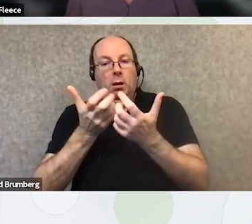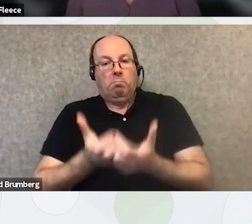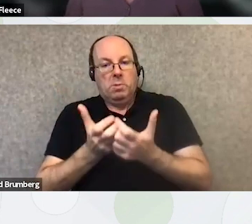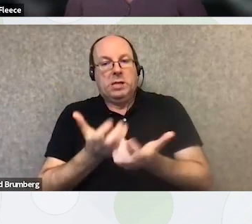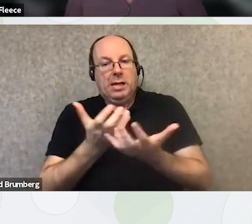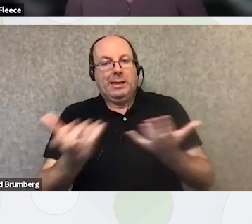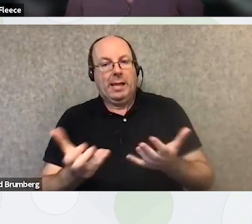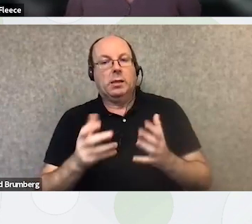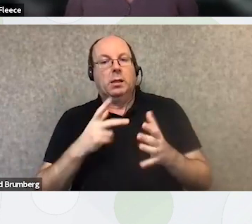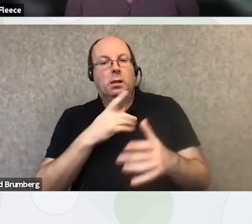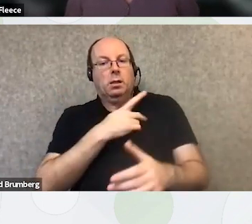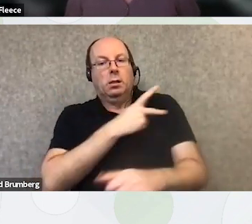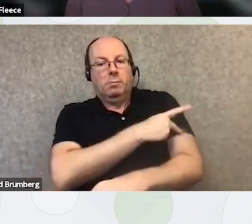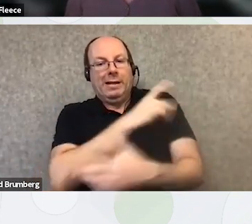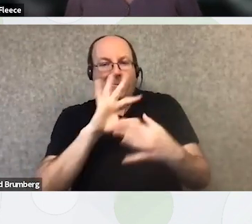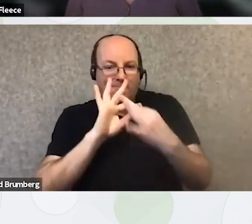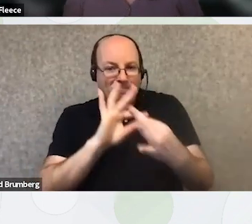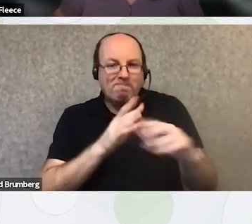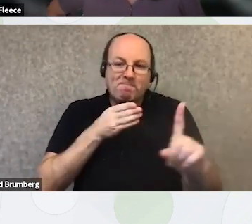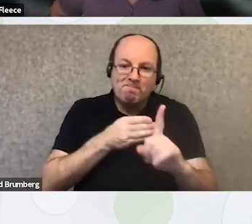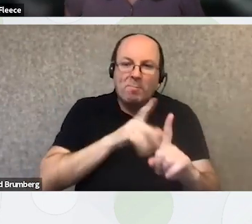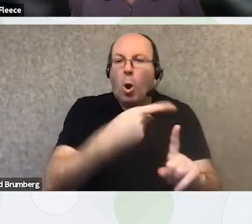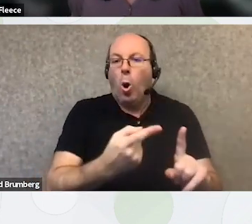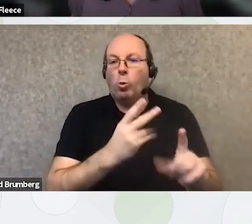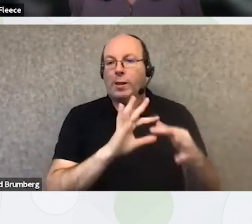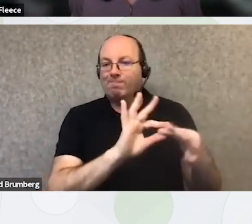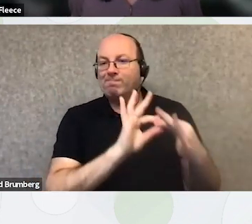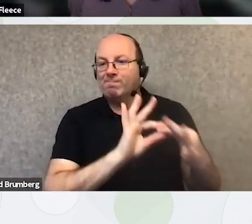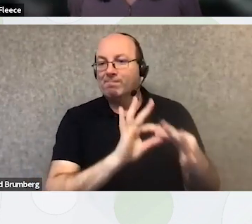room if possible.